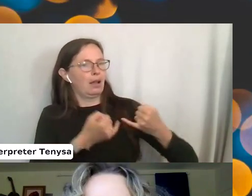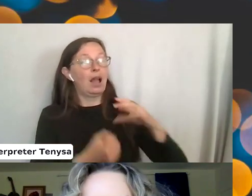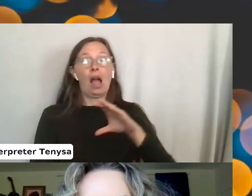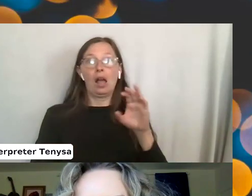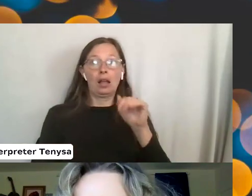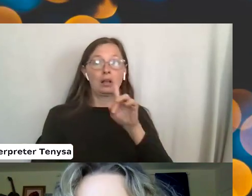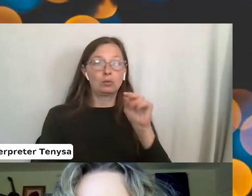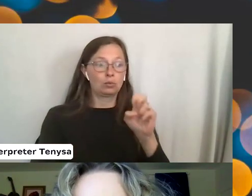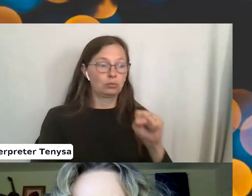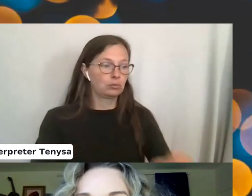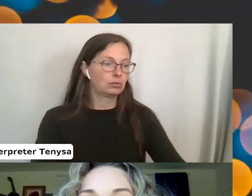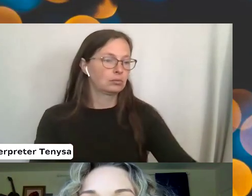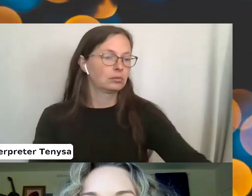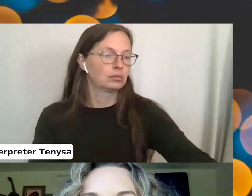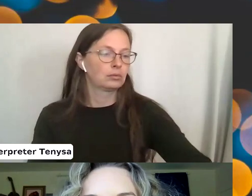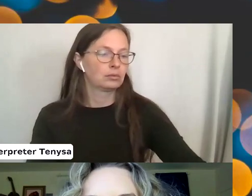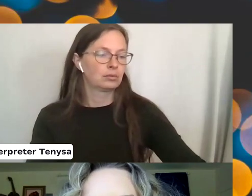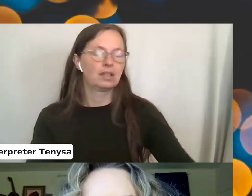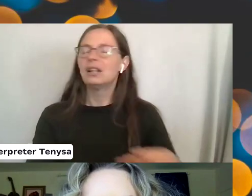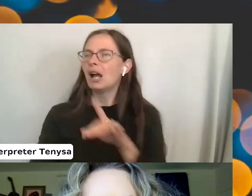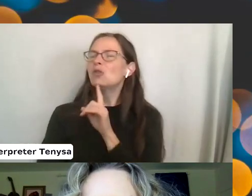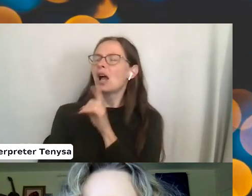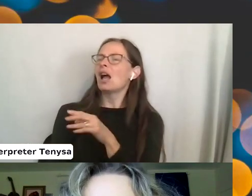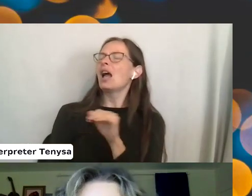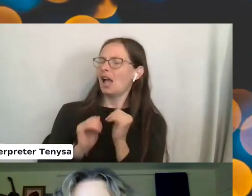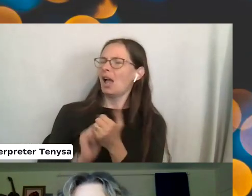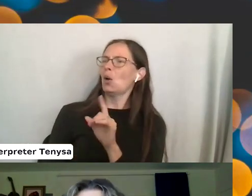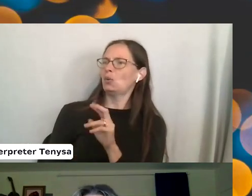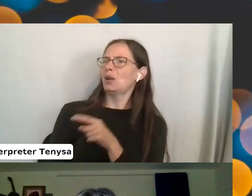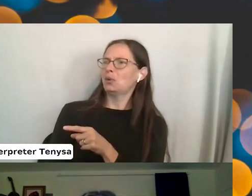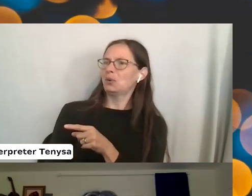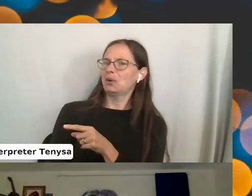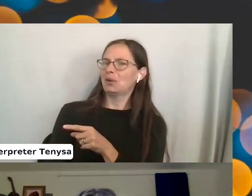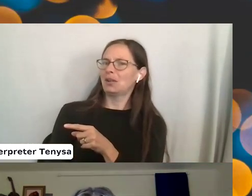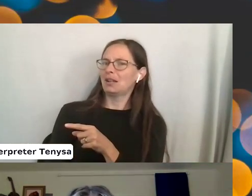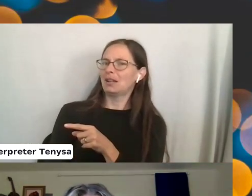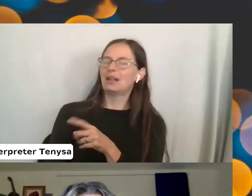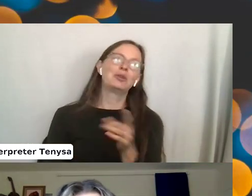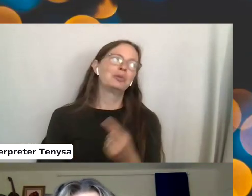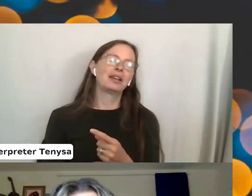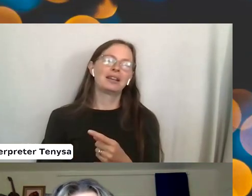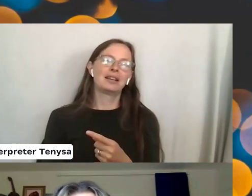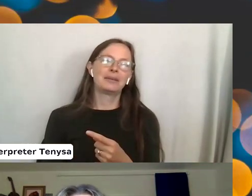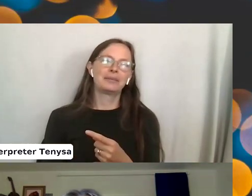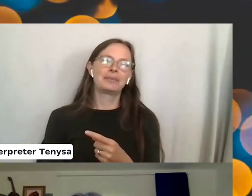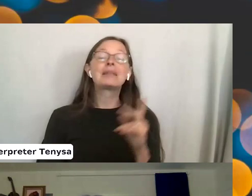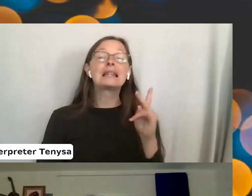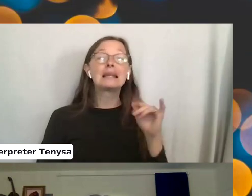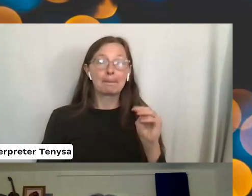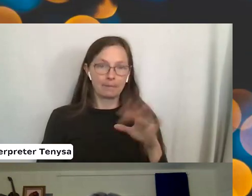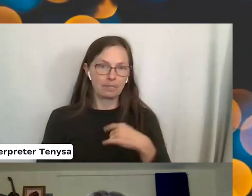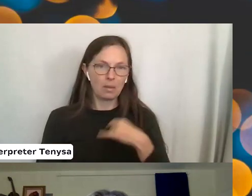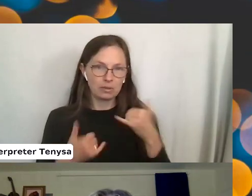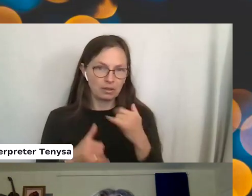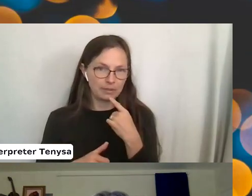How actually, how dare you? You're so right. I'm gonna go with, I'm still